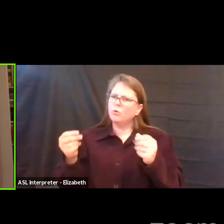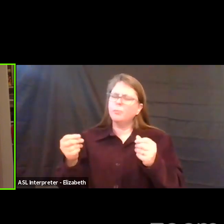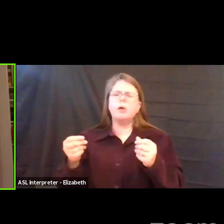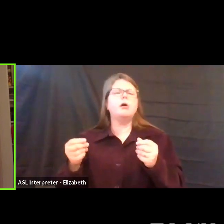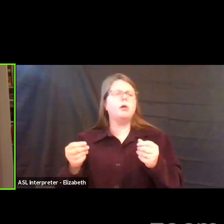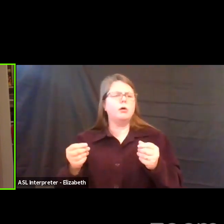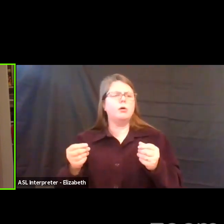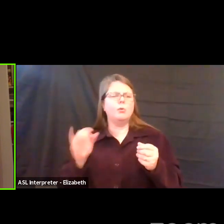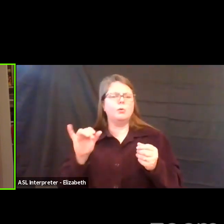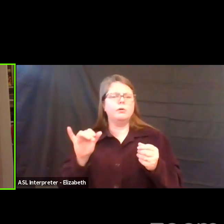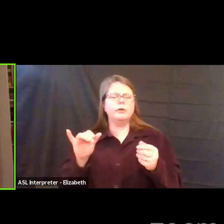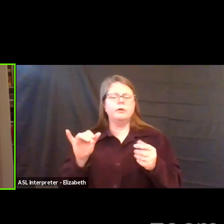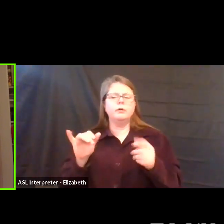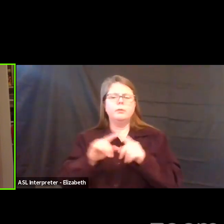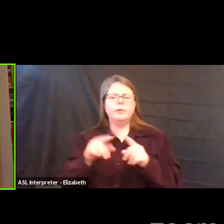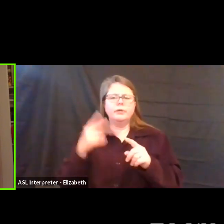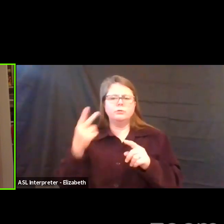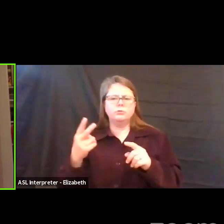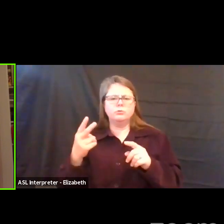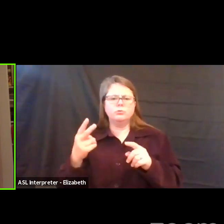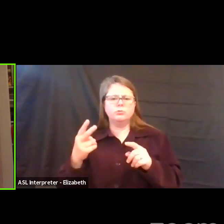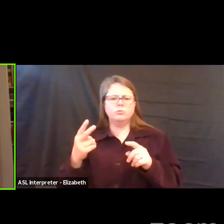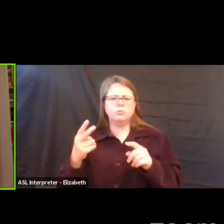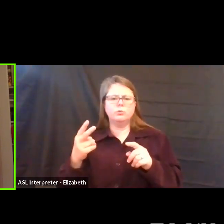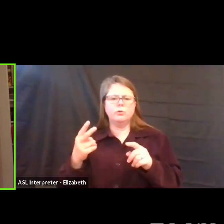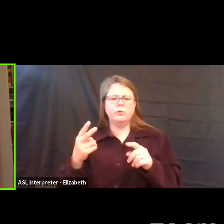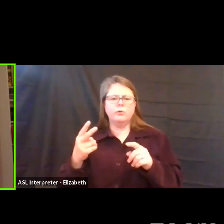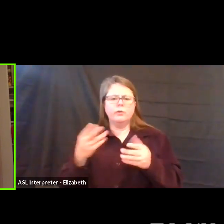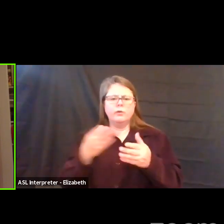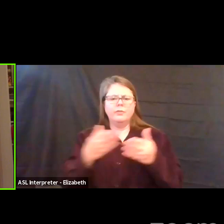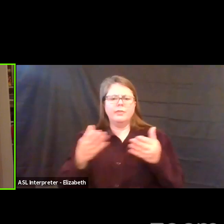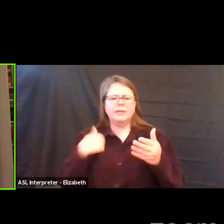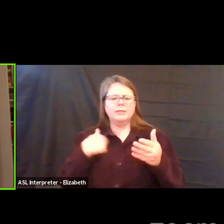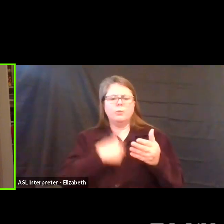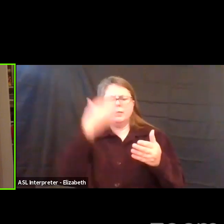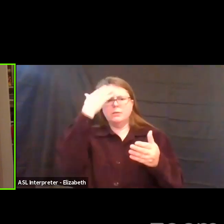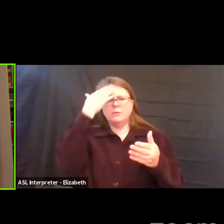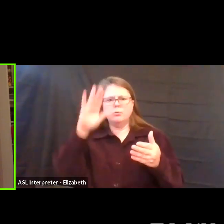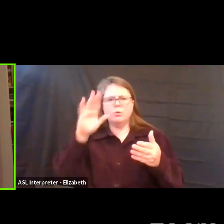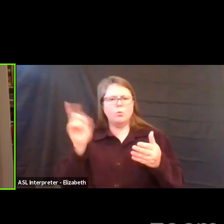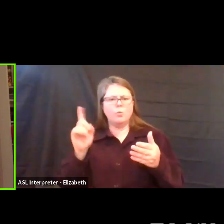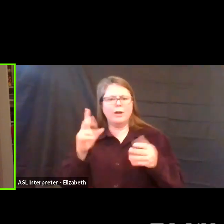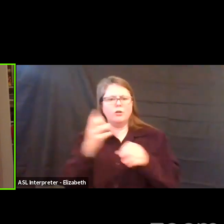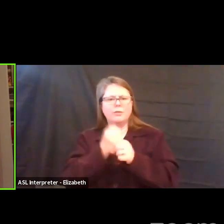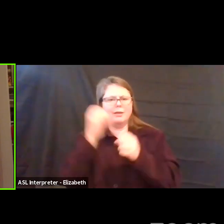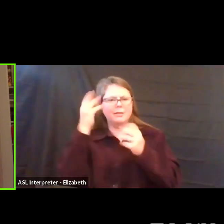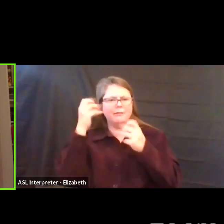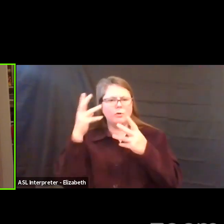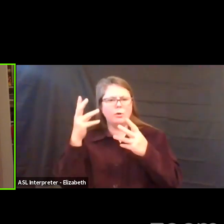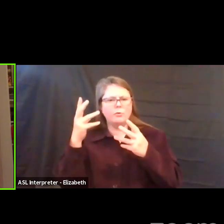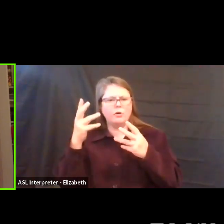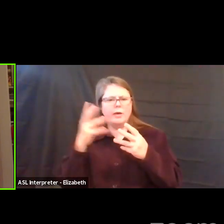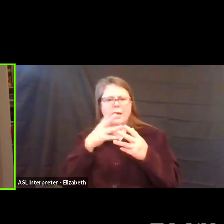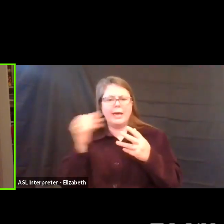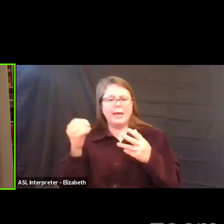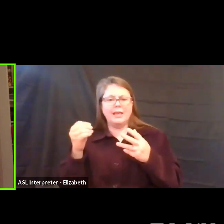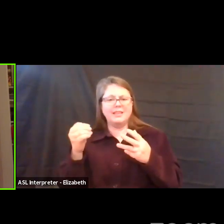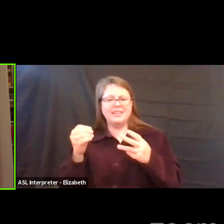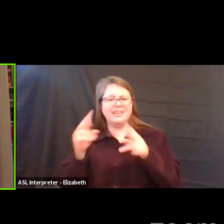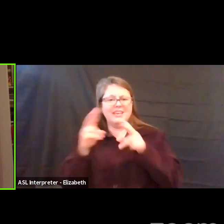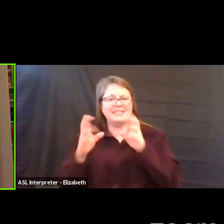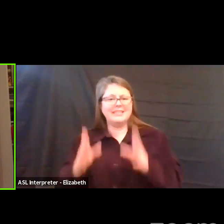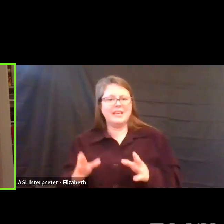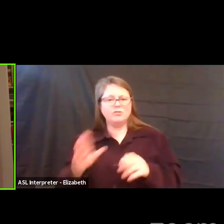we do not know where to get the details. Due to COVID, the assessor is never available. Who can she reach out to for